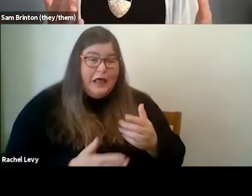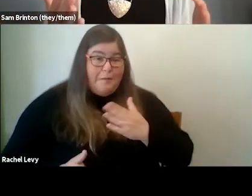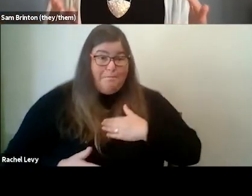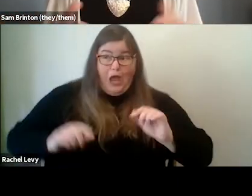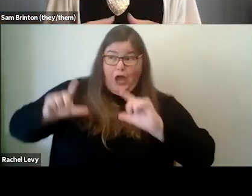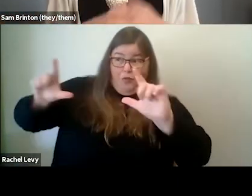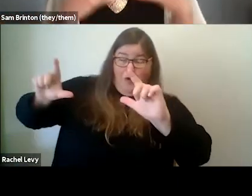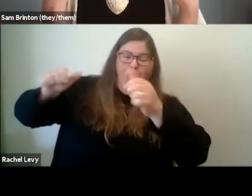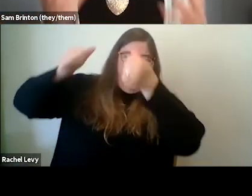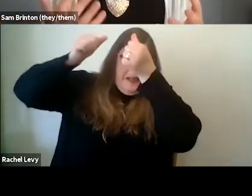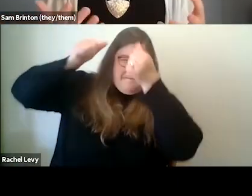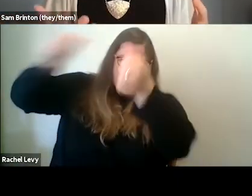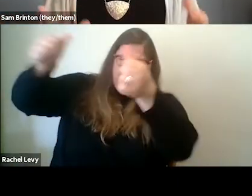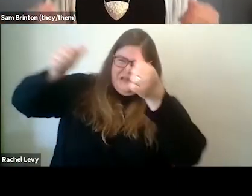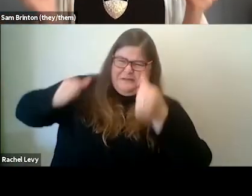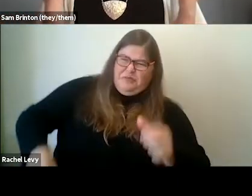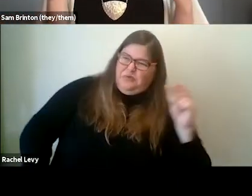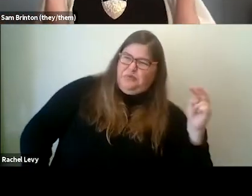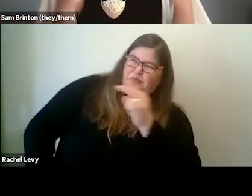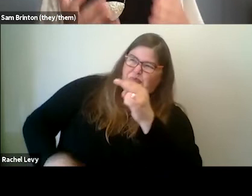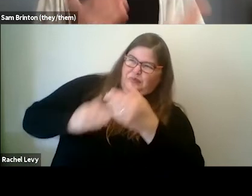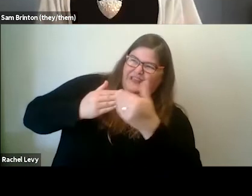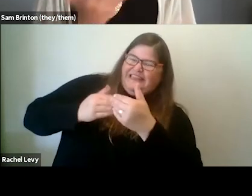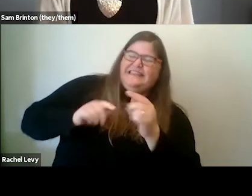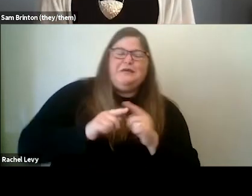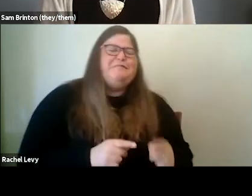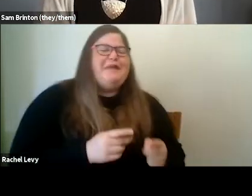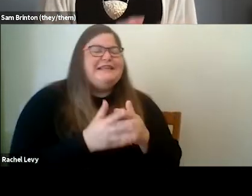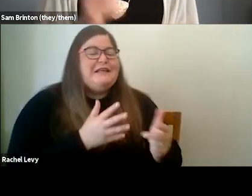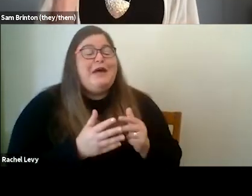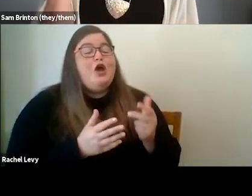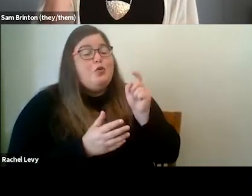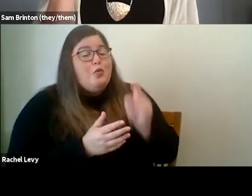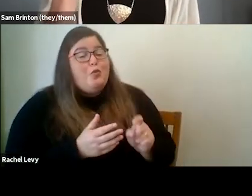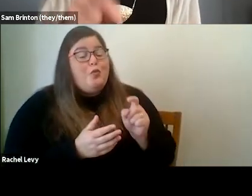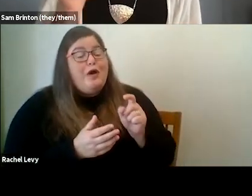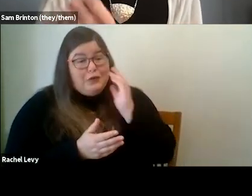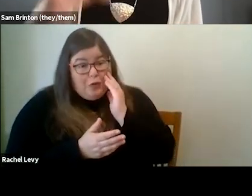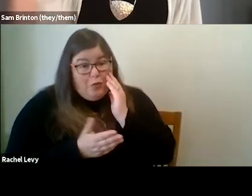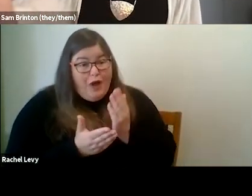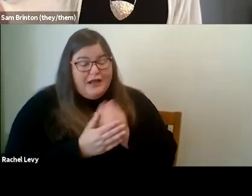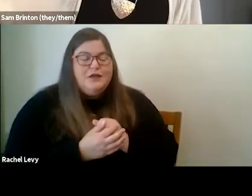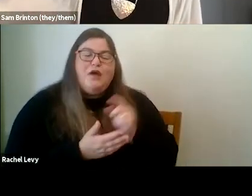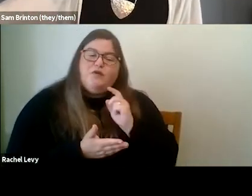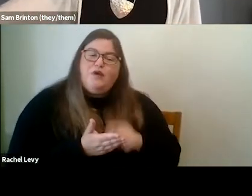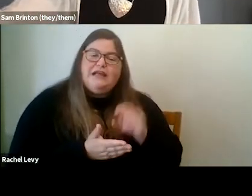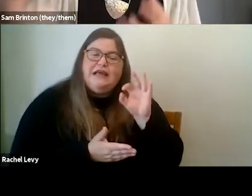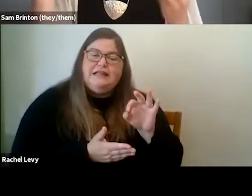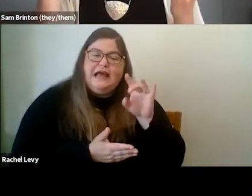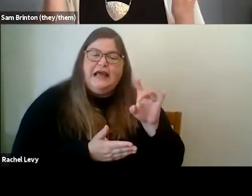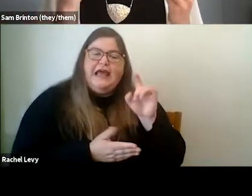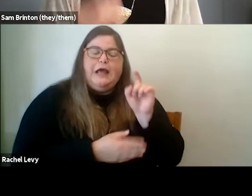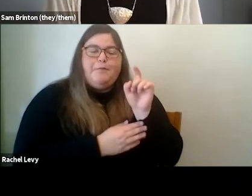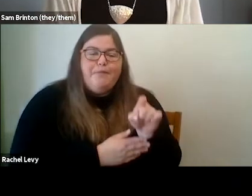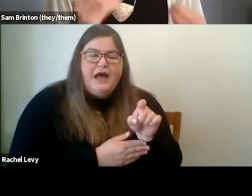that doesn't matter to you. What you do need to know is that we have to recognize that 988 must serve everyone. And